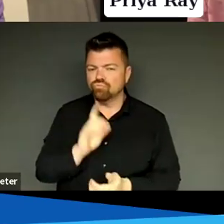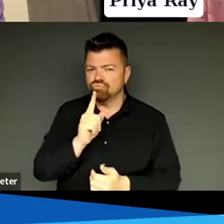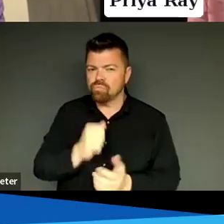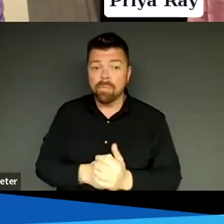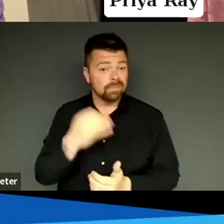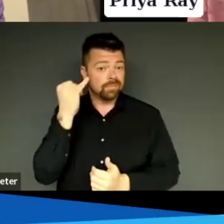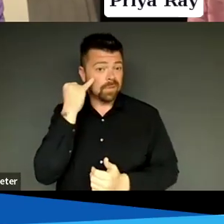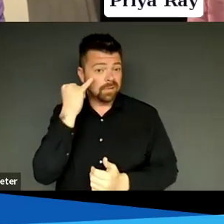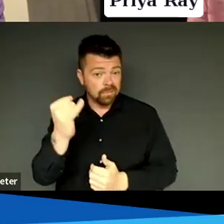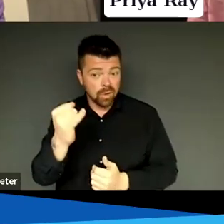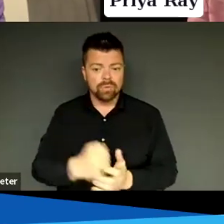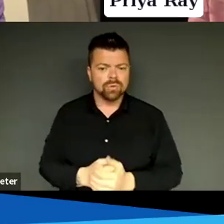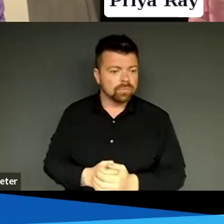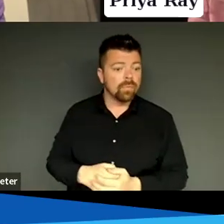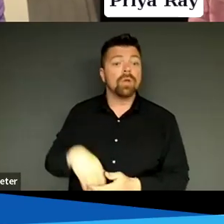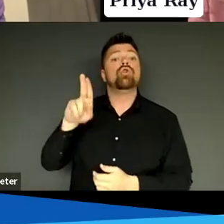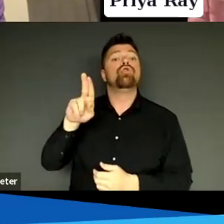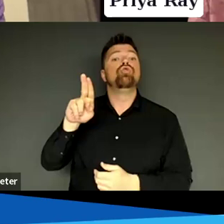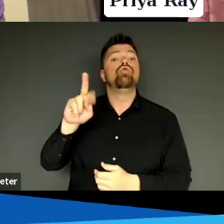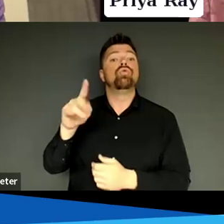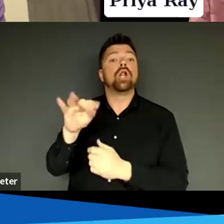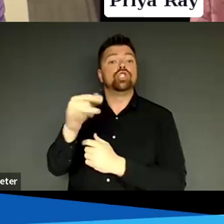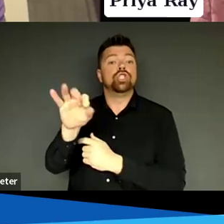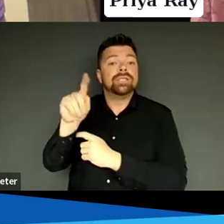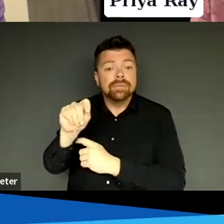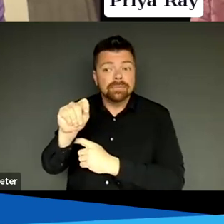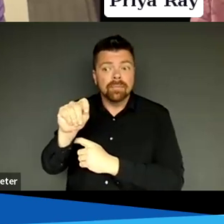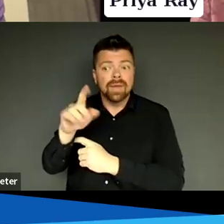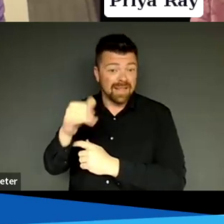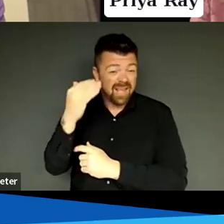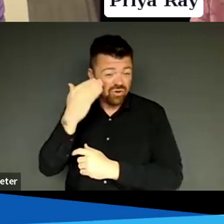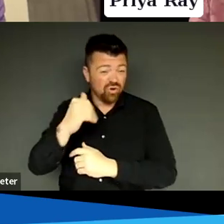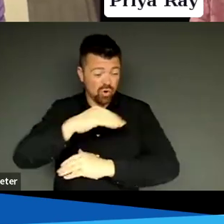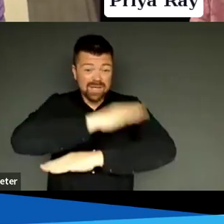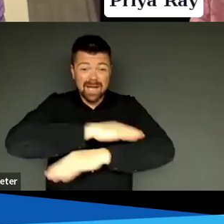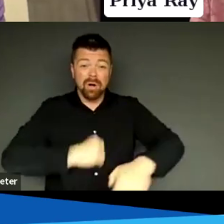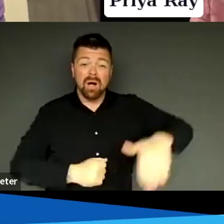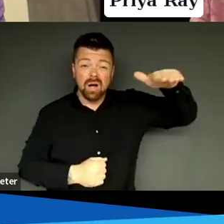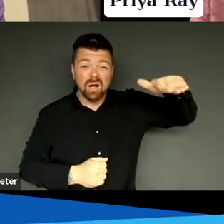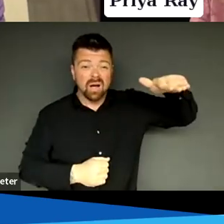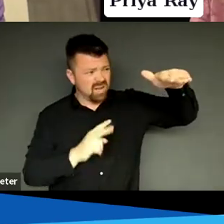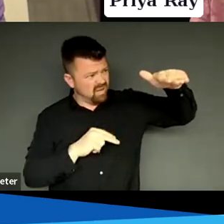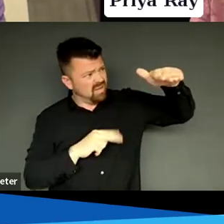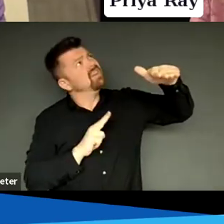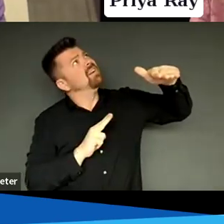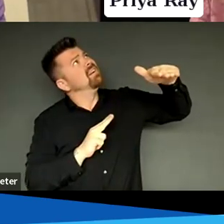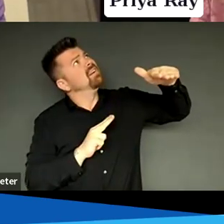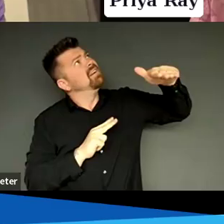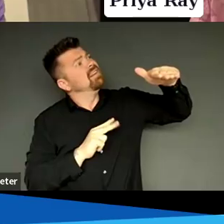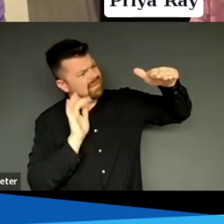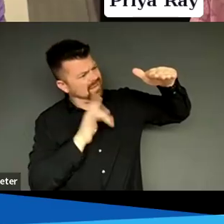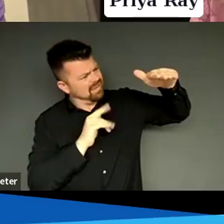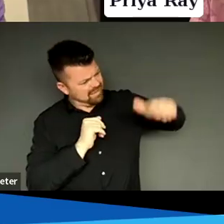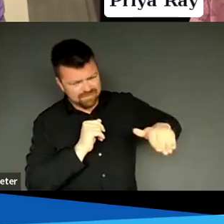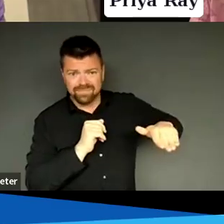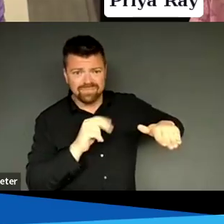the urologist, sometimes the tables are not the lower ones, and there are lower exam tables. But if there's not a big call